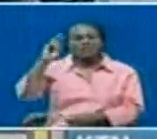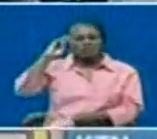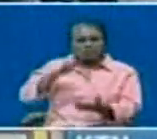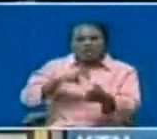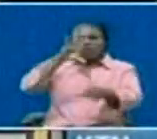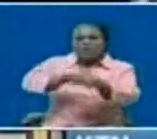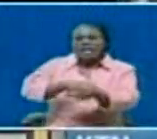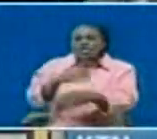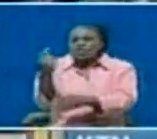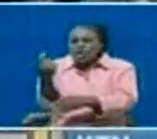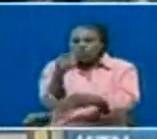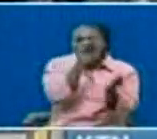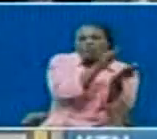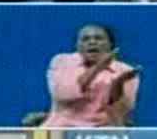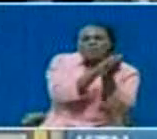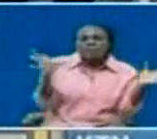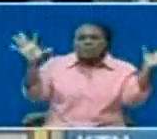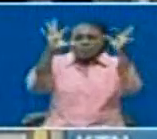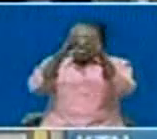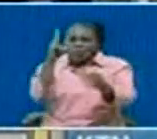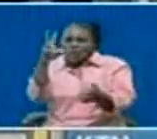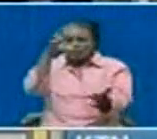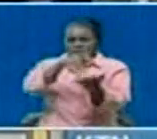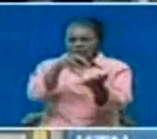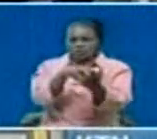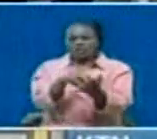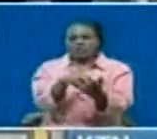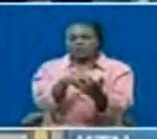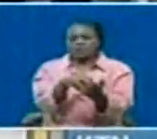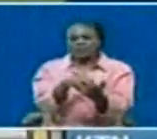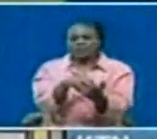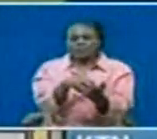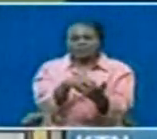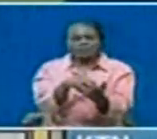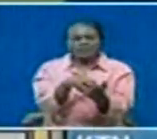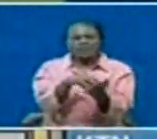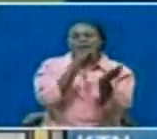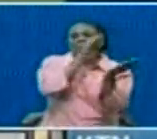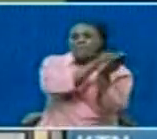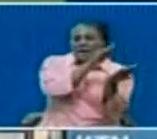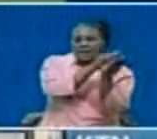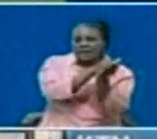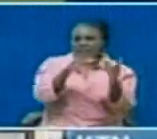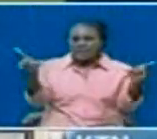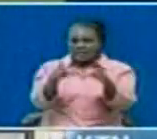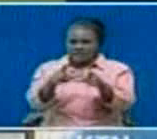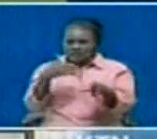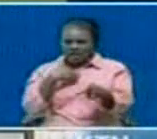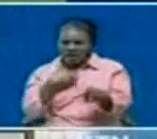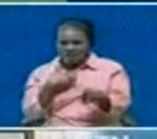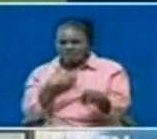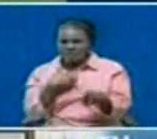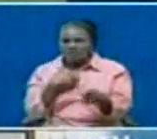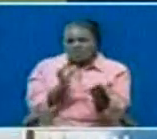off smaller banks as it seeks to consolidate its number one position and grow its asset base. The bank is well capitalized. We have